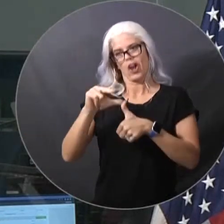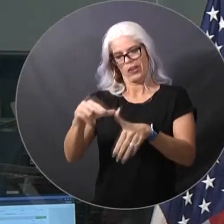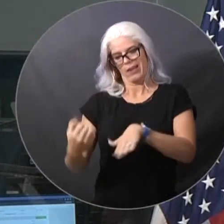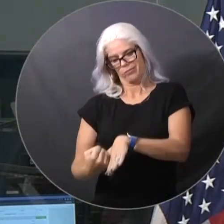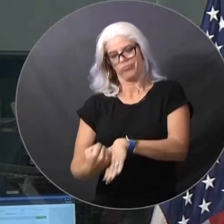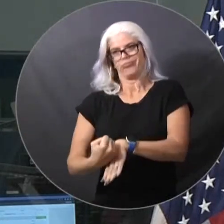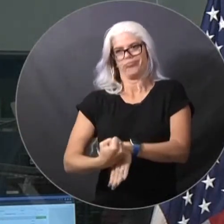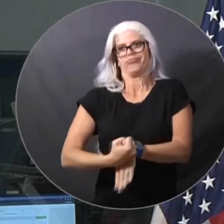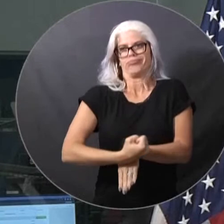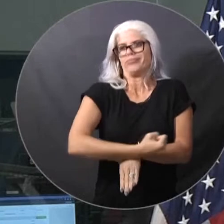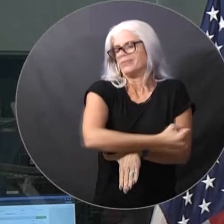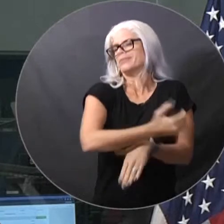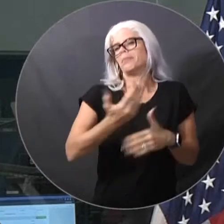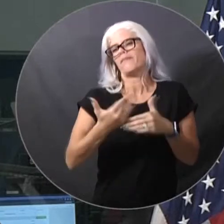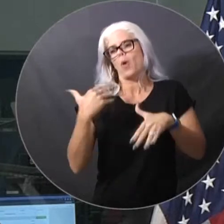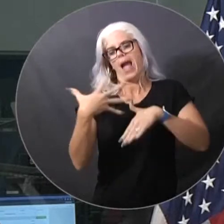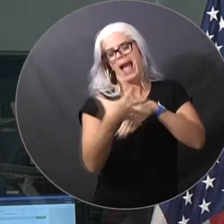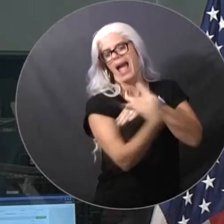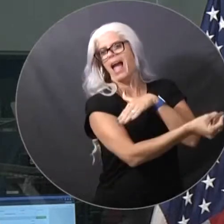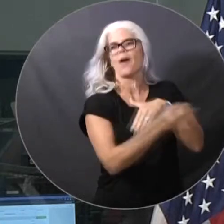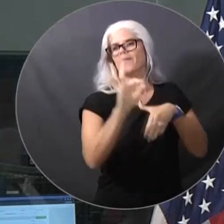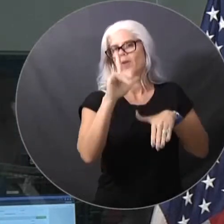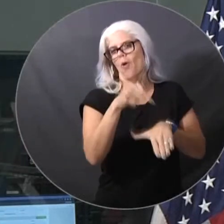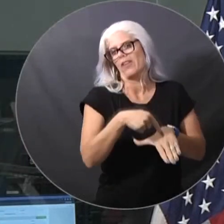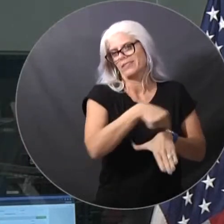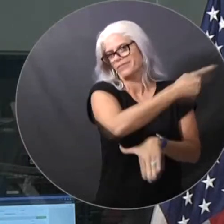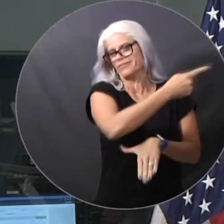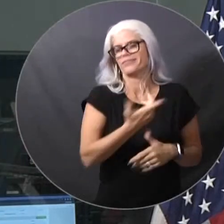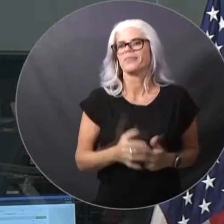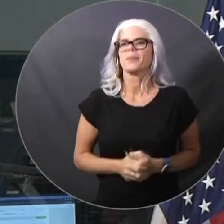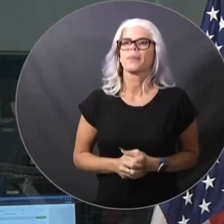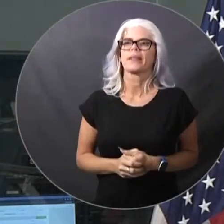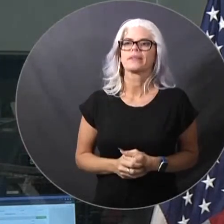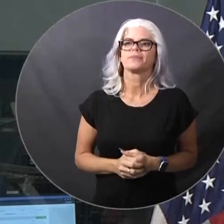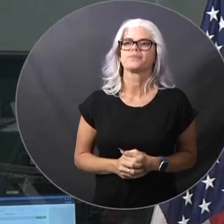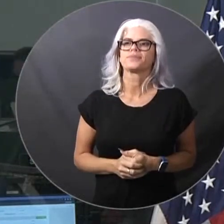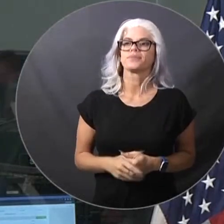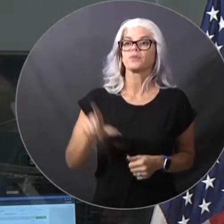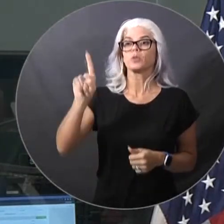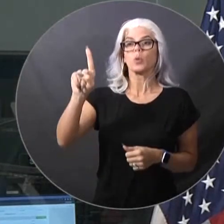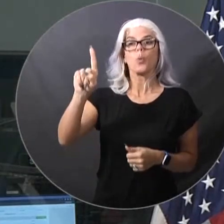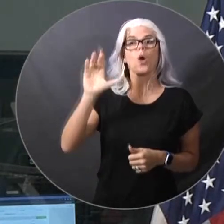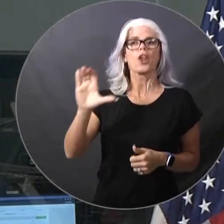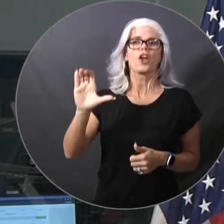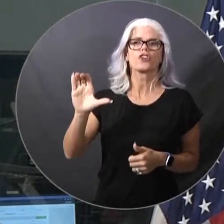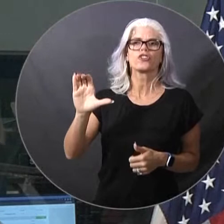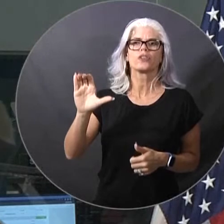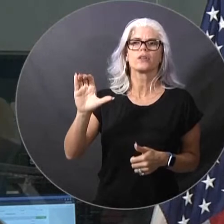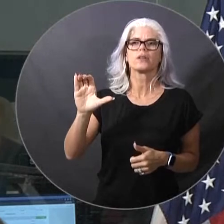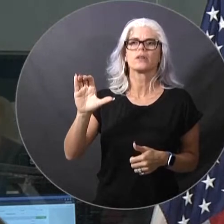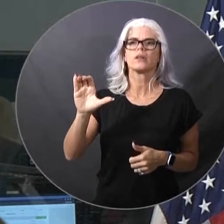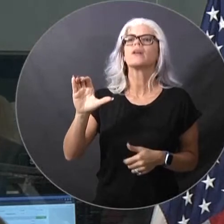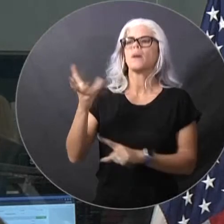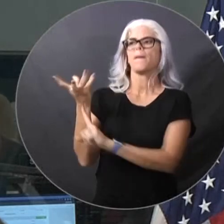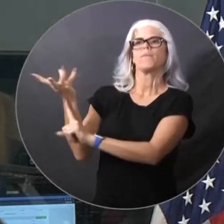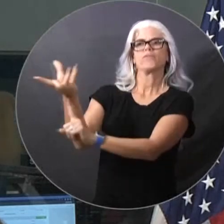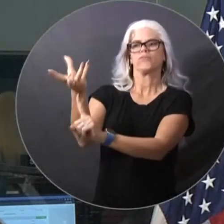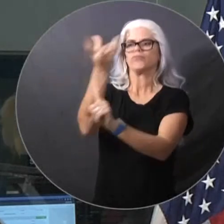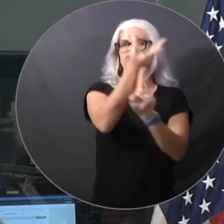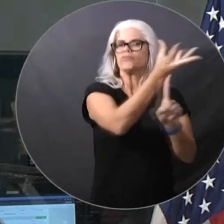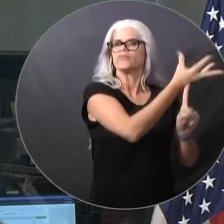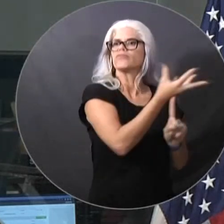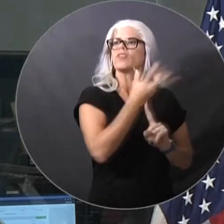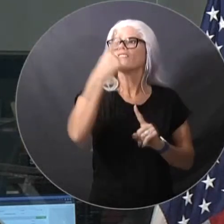into the Atlantic coast. There are 100 portable cell phone towers ready to be deployed into